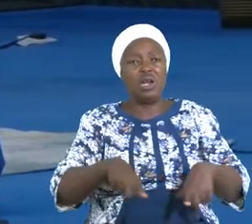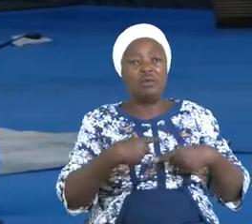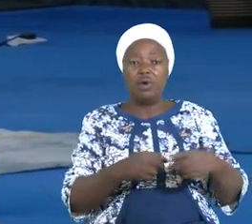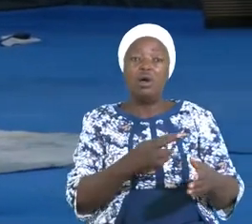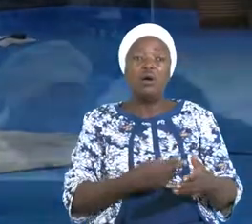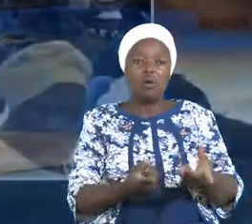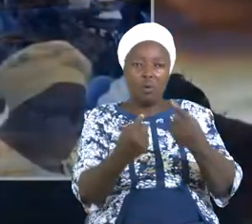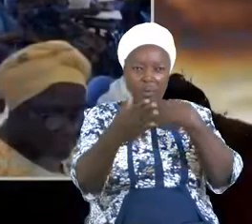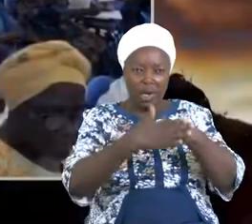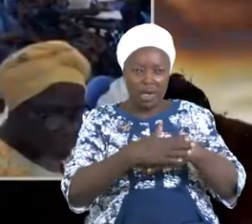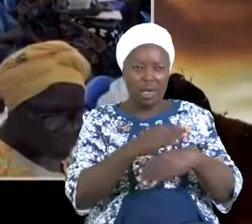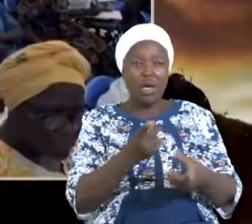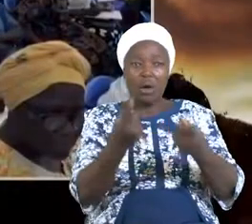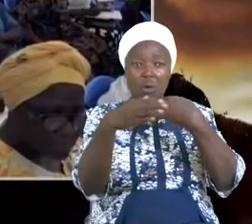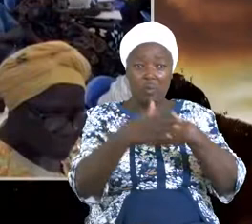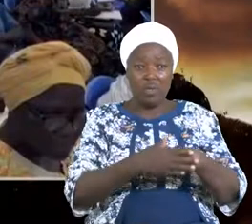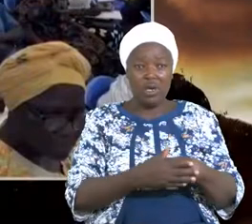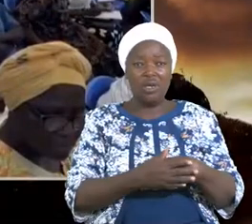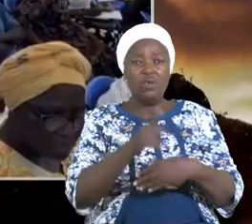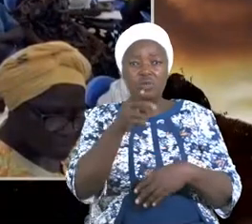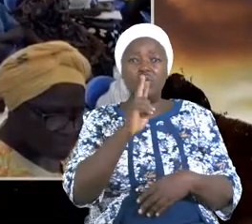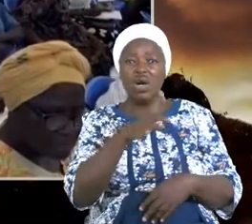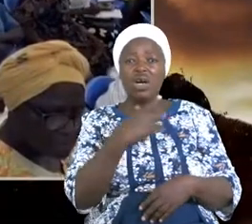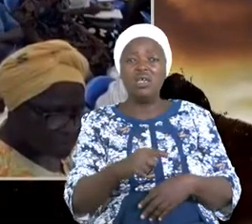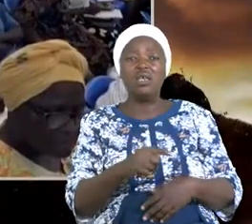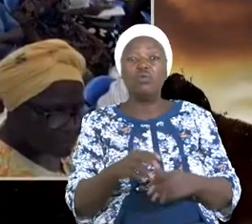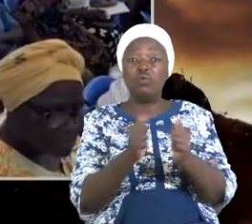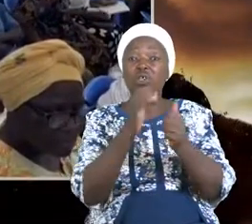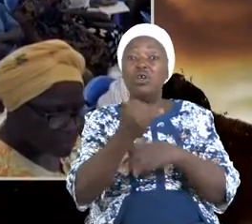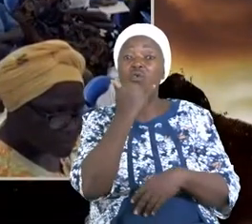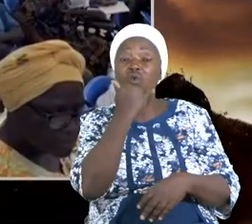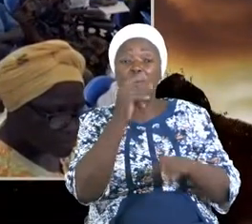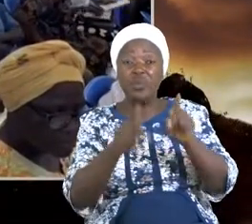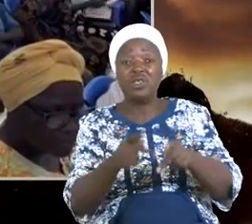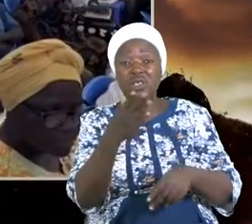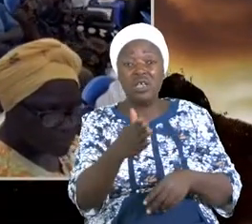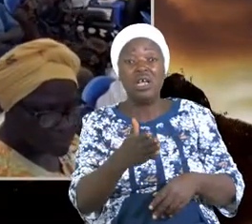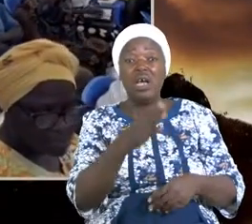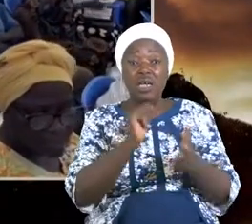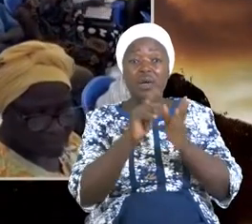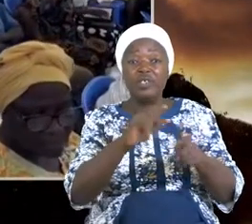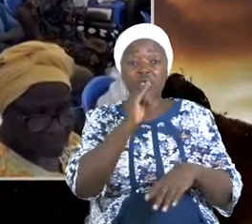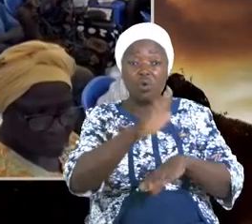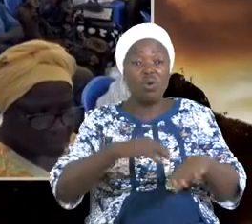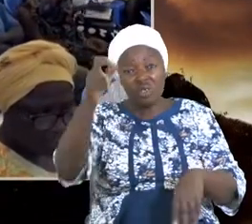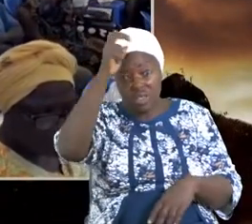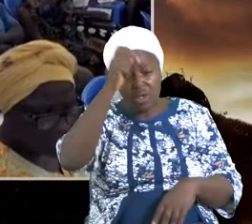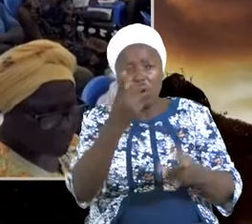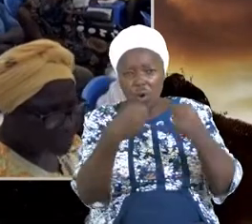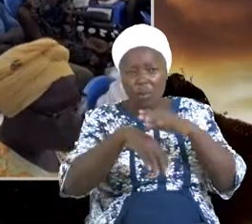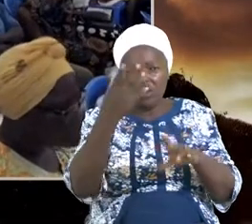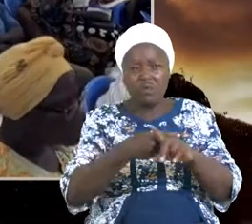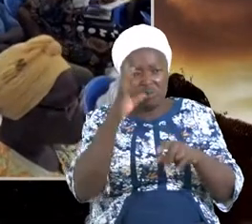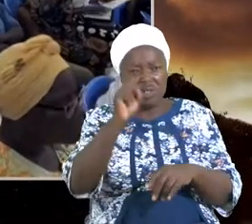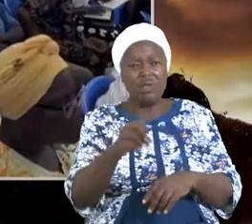Return. You're with the wrong fellow there. It's called Satan. Come out of his hand. Return. You're in the